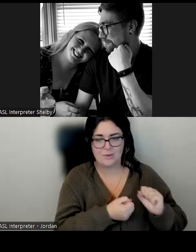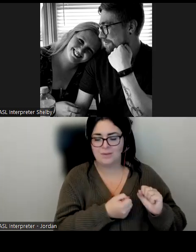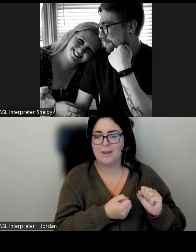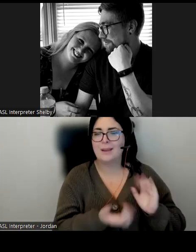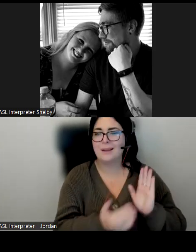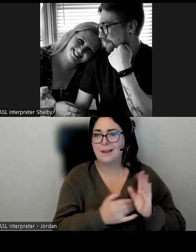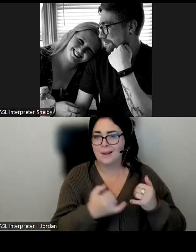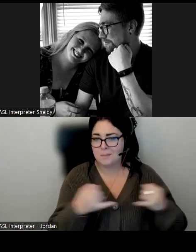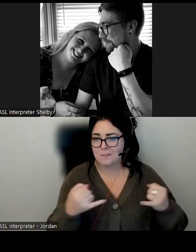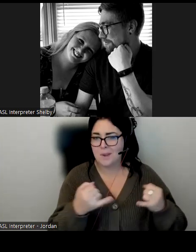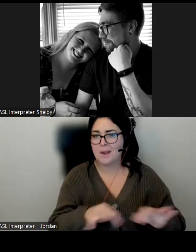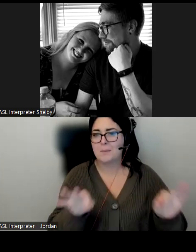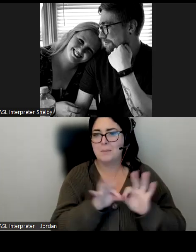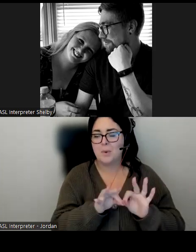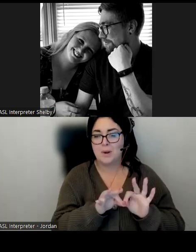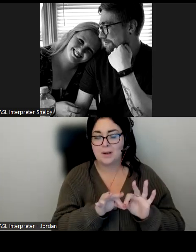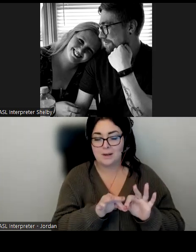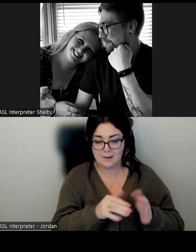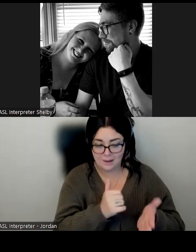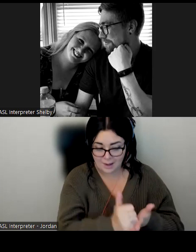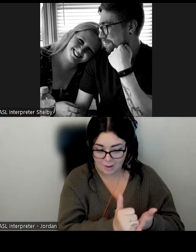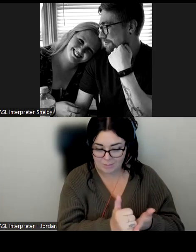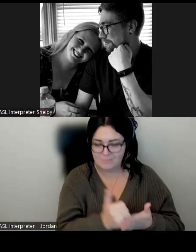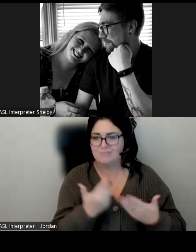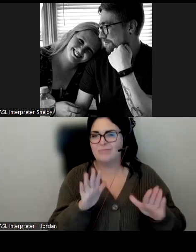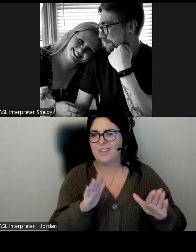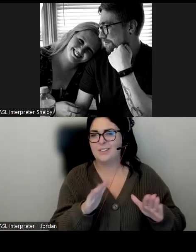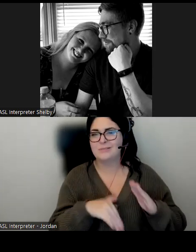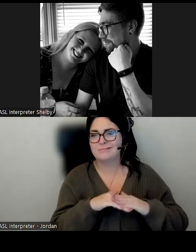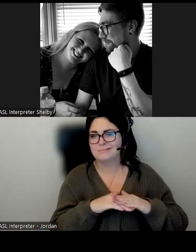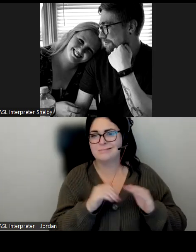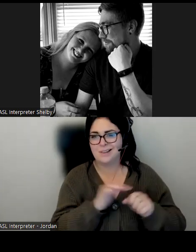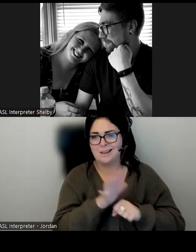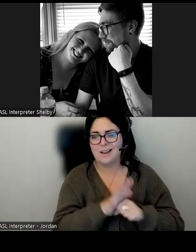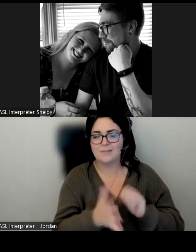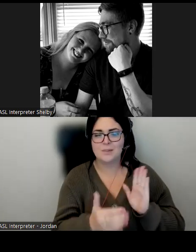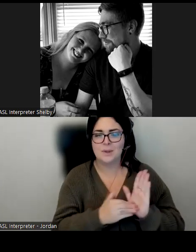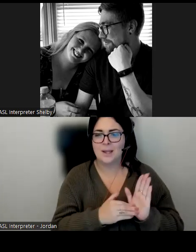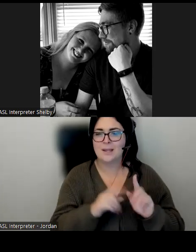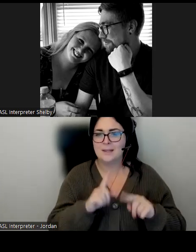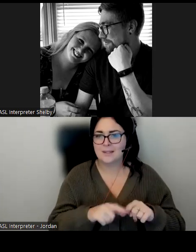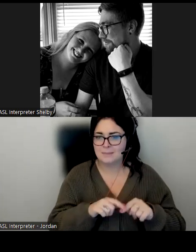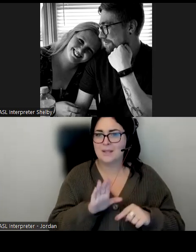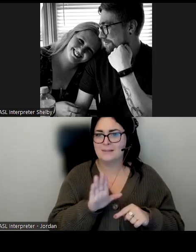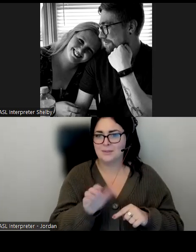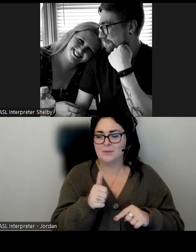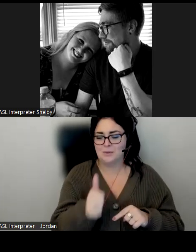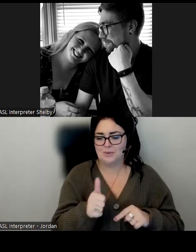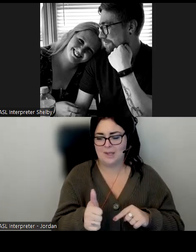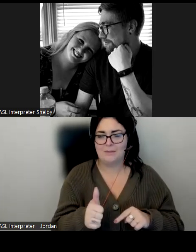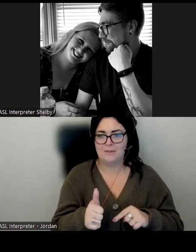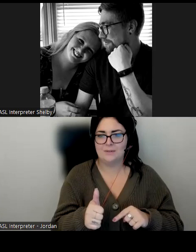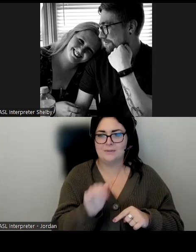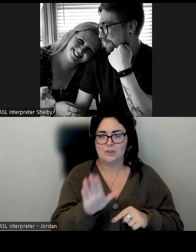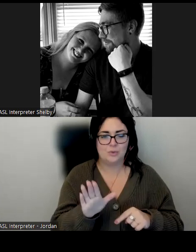about, what we can or can't offer people in our daily lives. So it would really depend on, how much you have